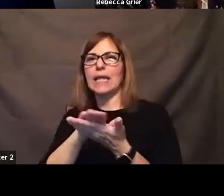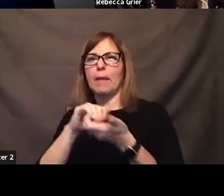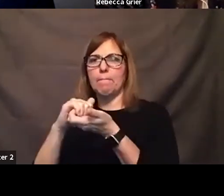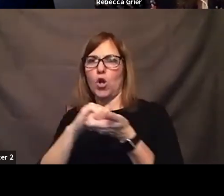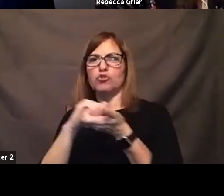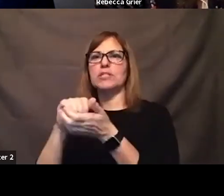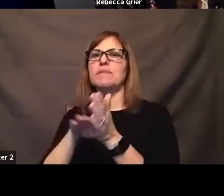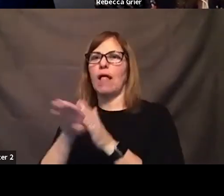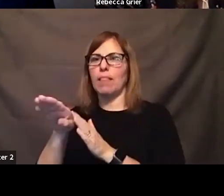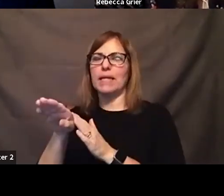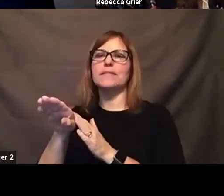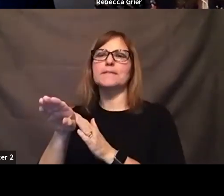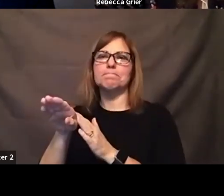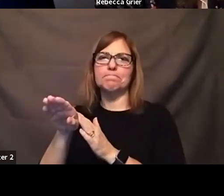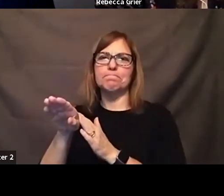development as well.